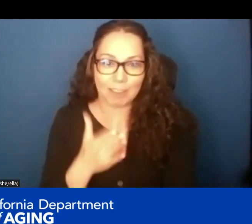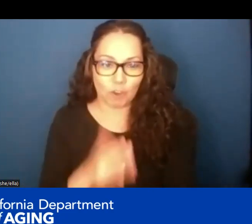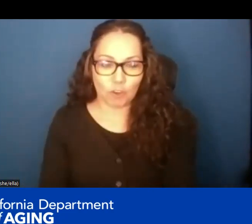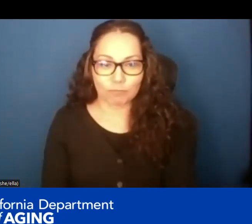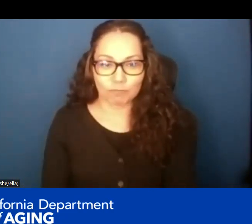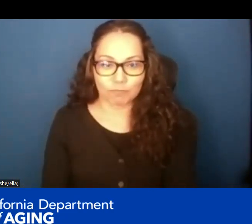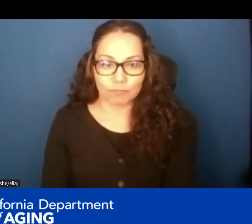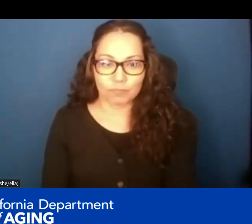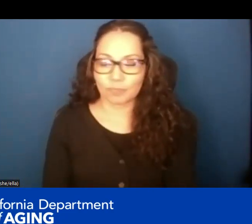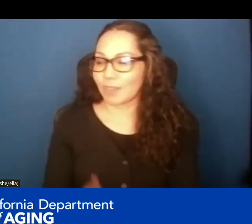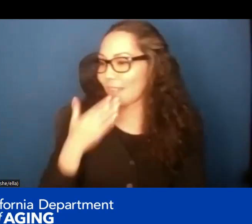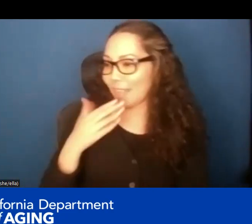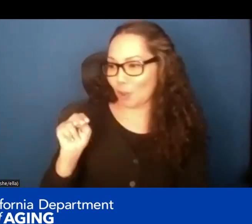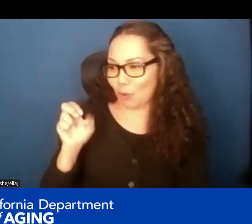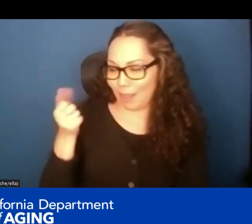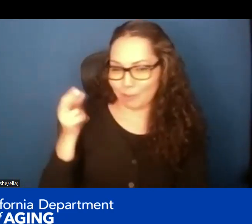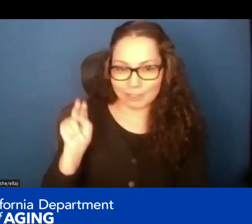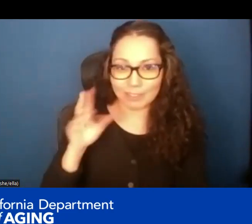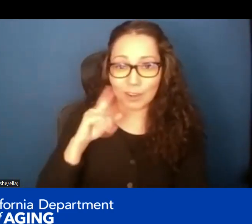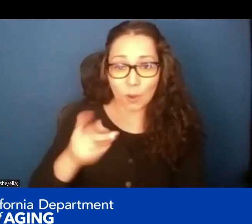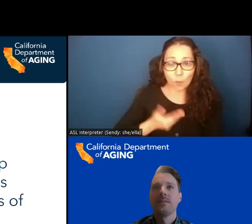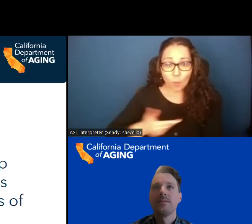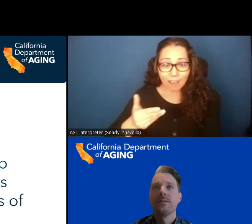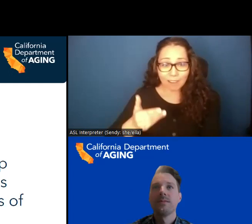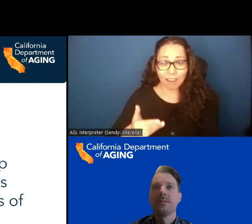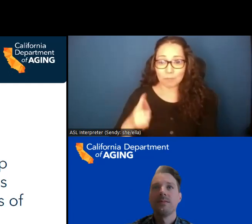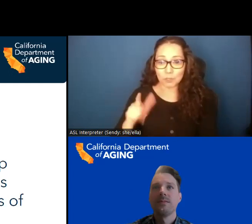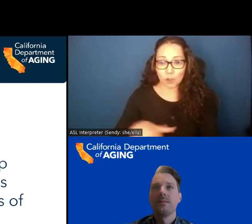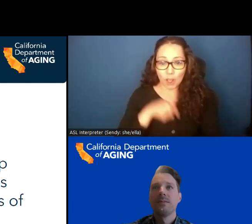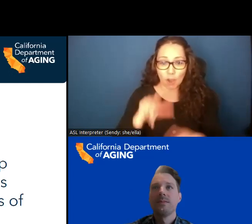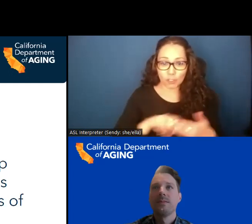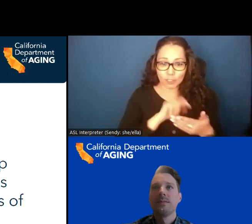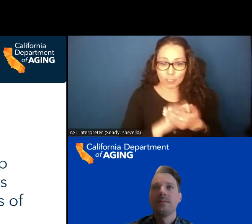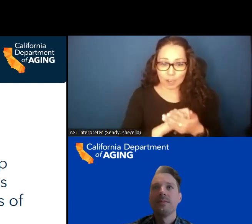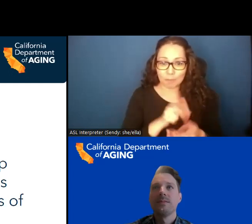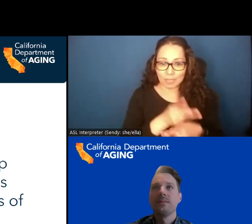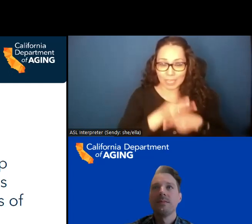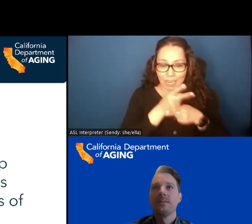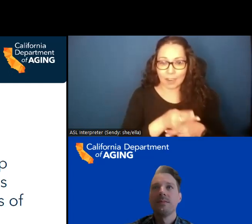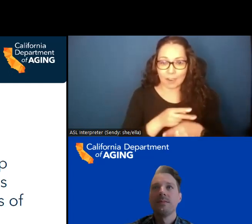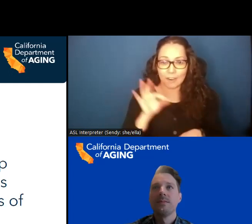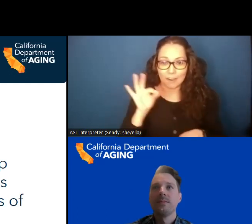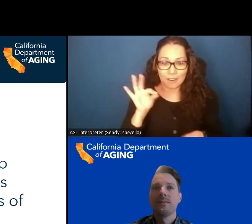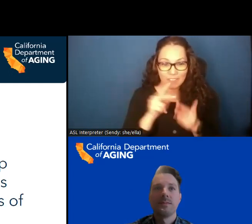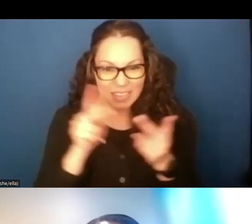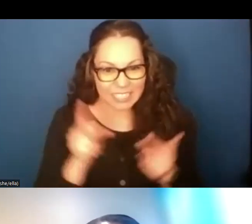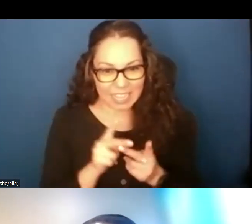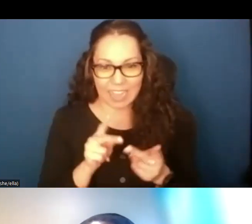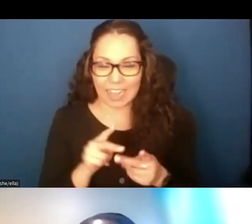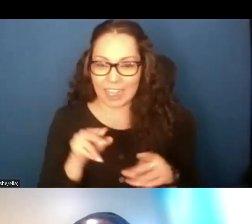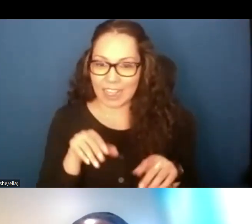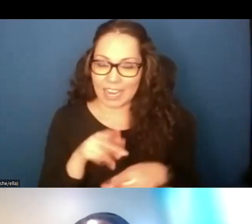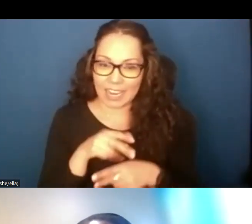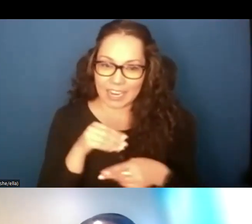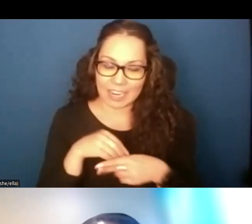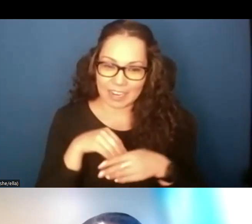Brandy you, Nelson. Welcome to the Long-Term Care Facility Access Workgroup Meeting One. My name is